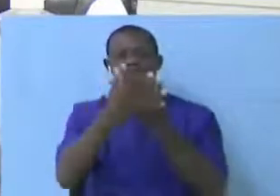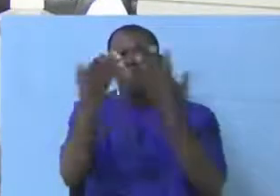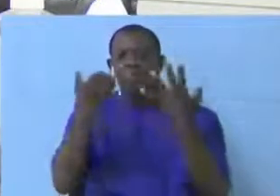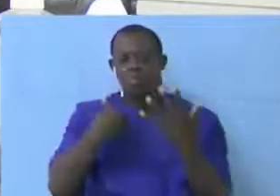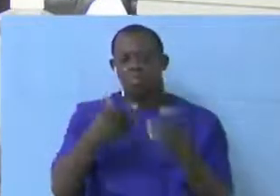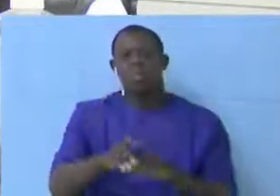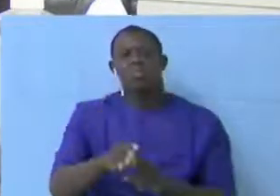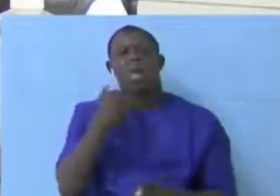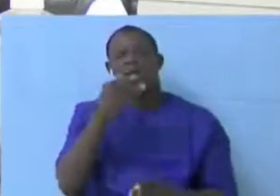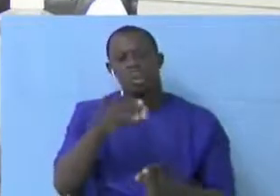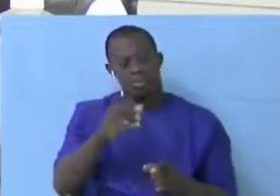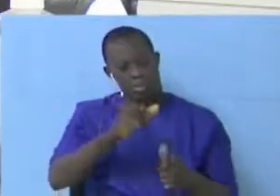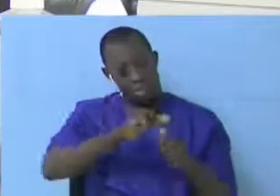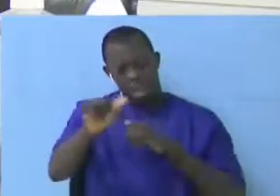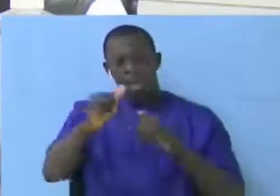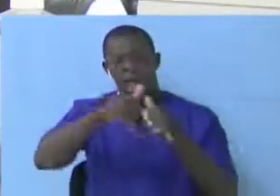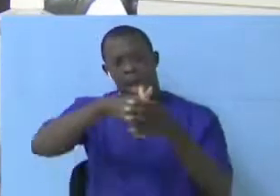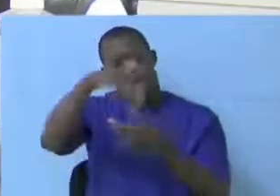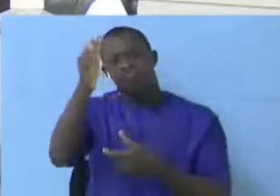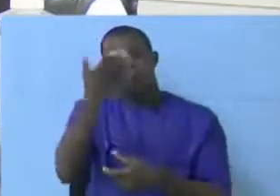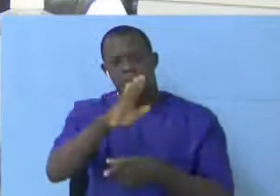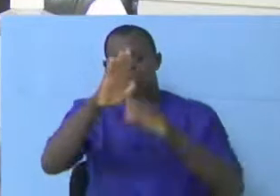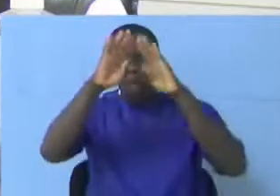out of the room.